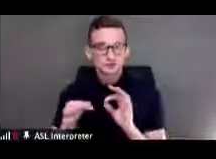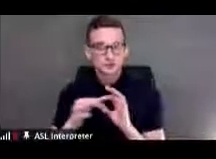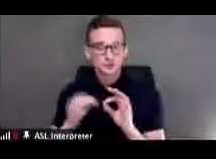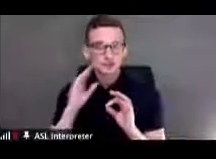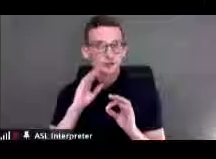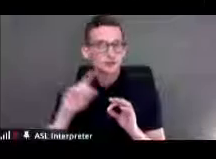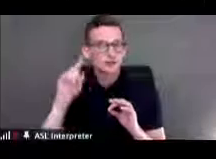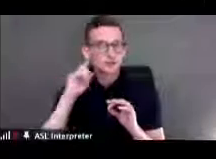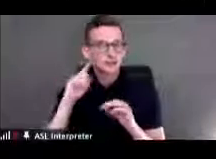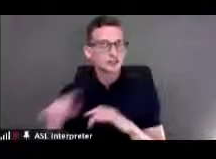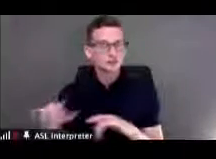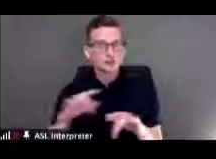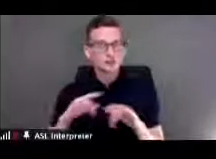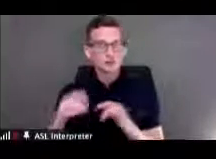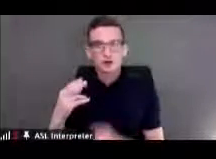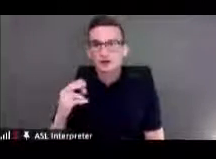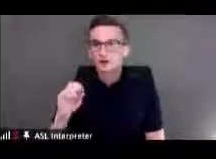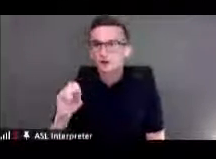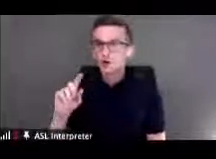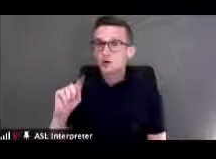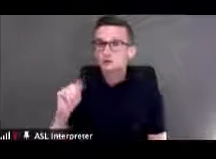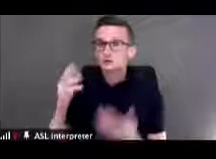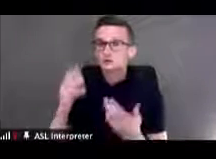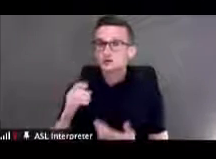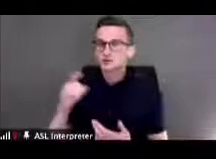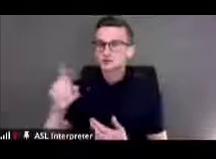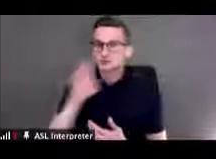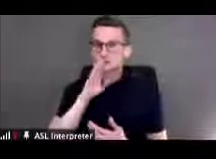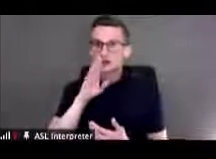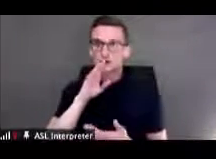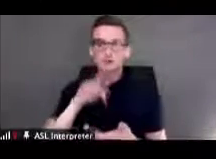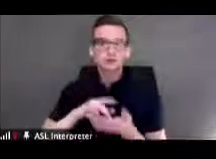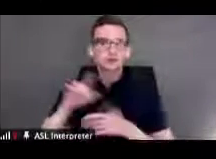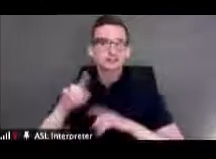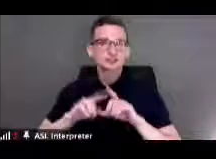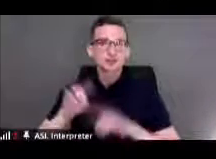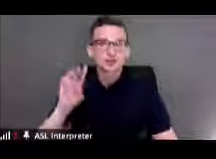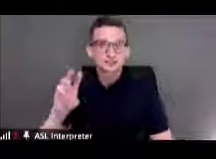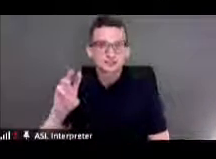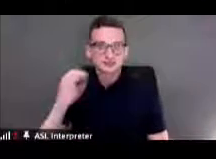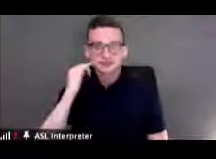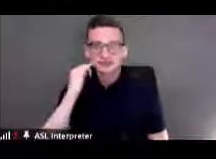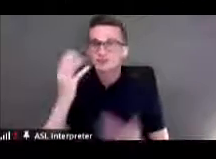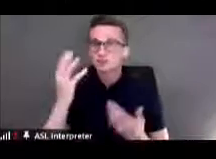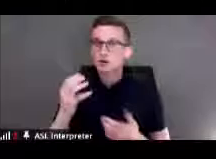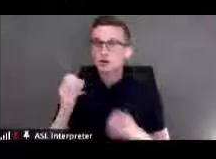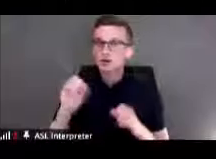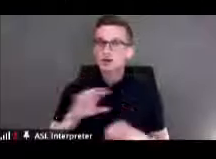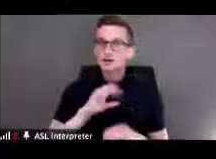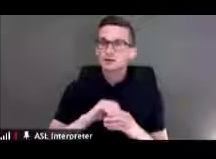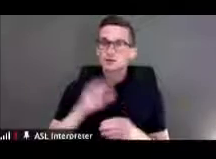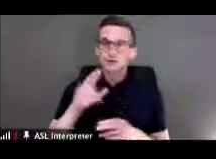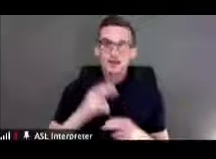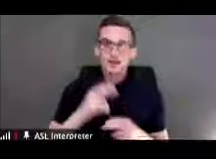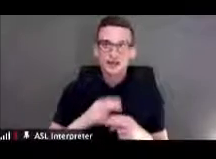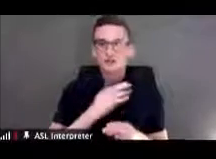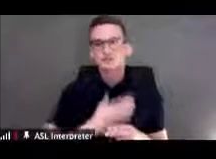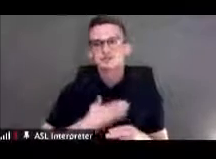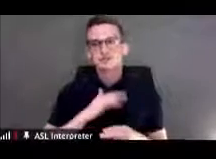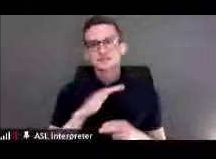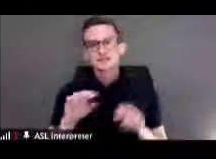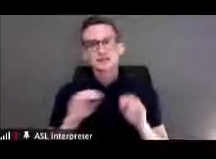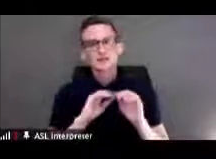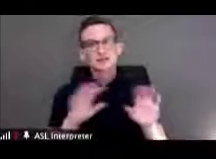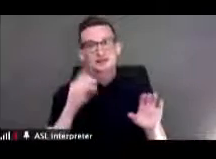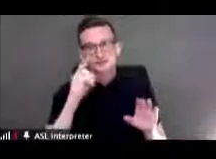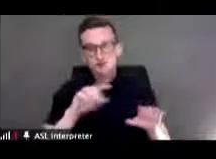like you to talk and to press star 6 to speak. If you would like to give your name, please state and spell it for the record. You are not required